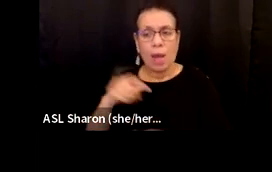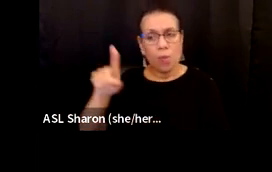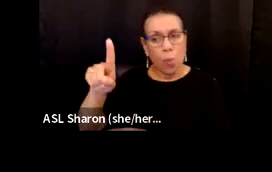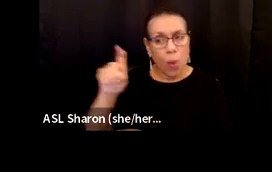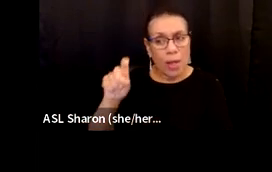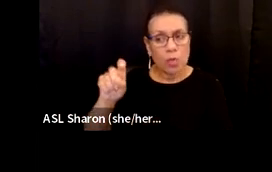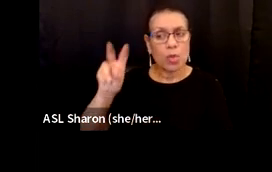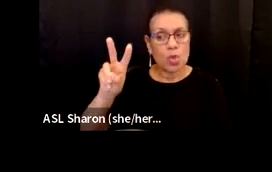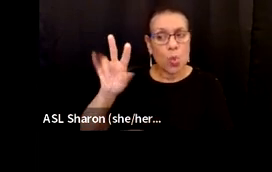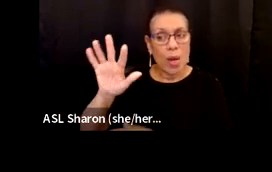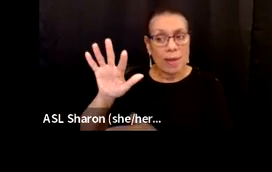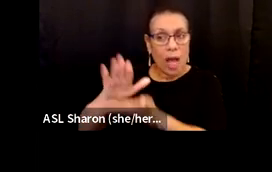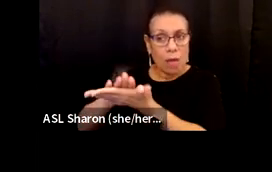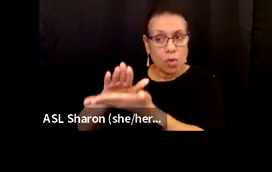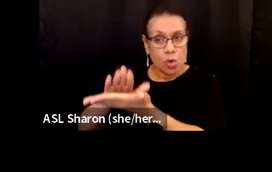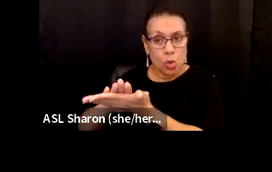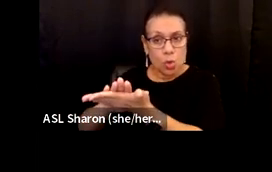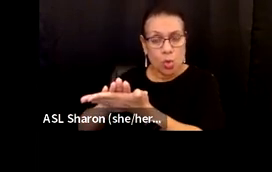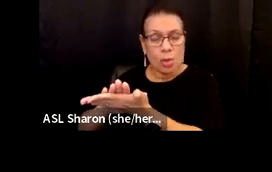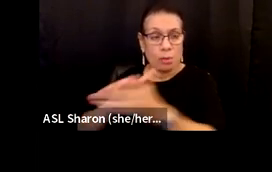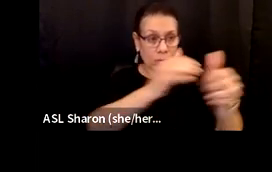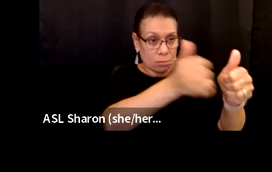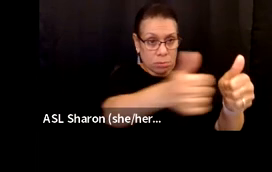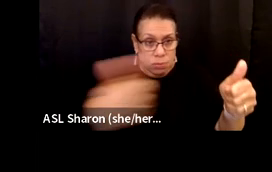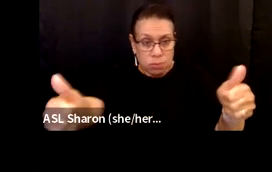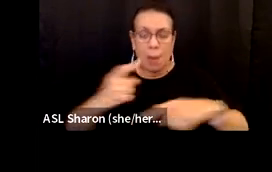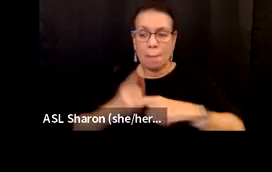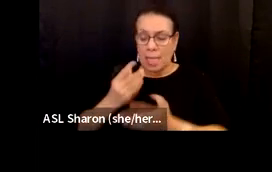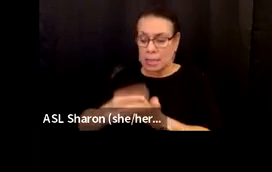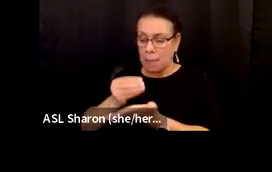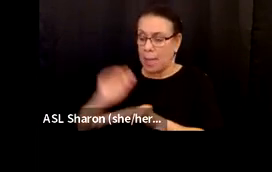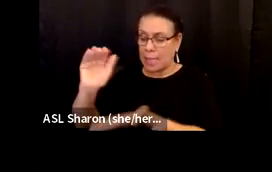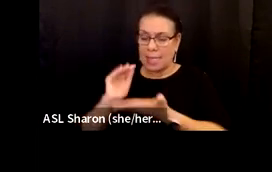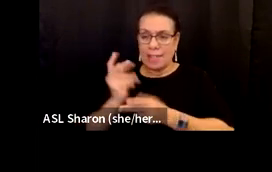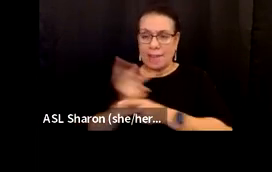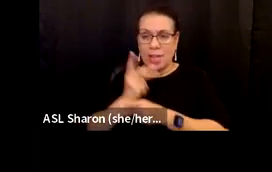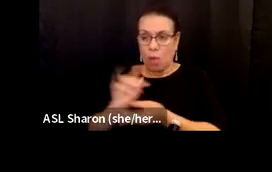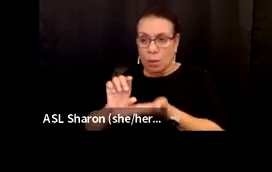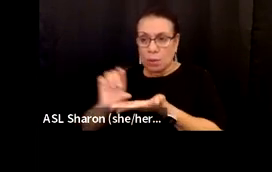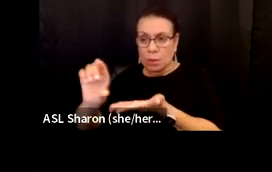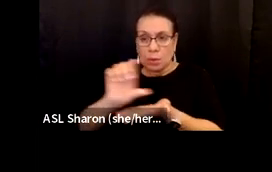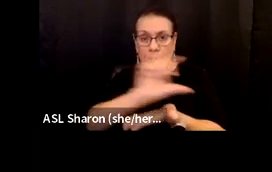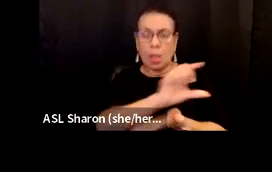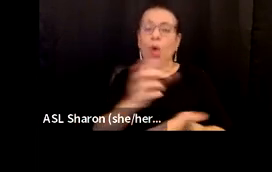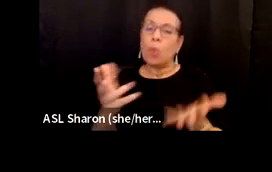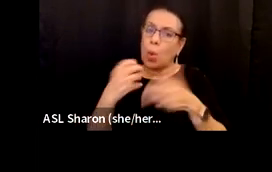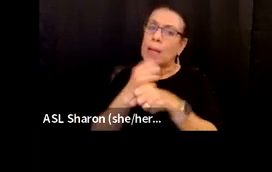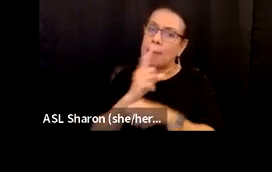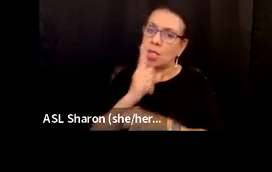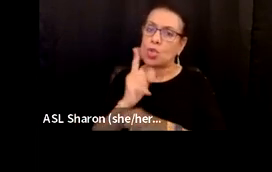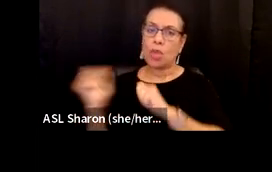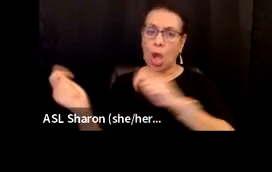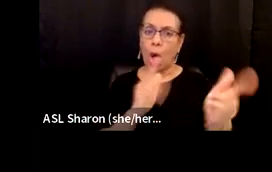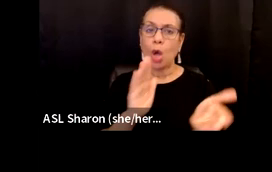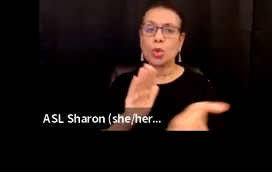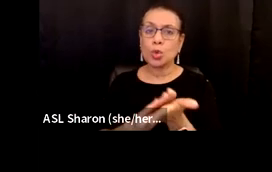equity equitably against the dollars that we've been allocated by the city that way then we're able to ensure that we treat all schools